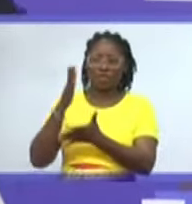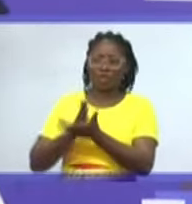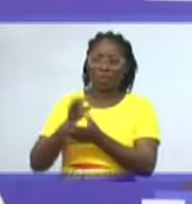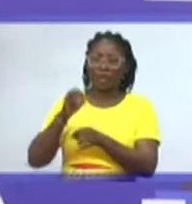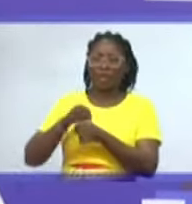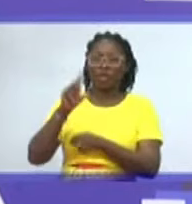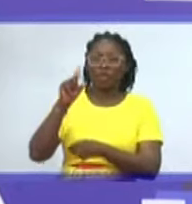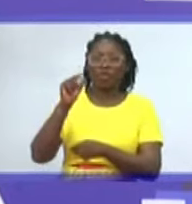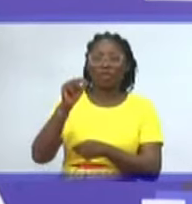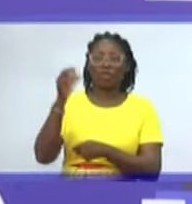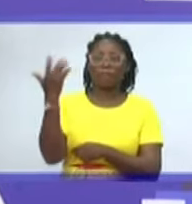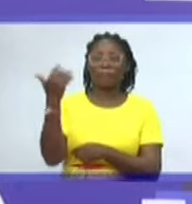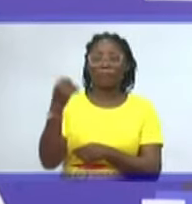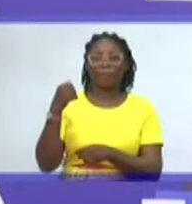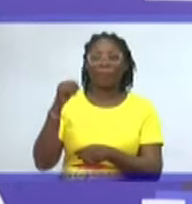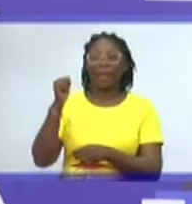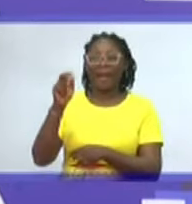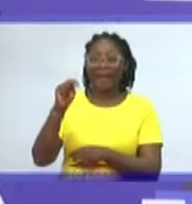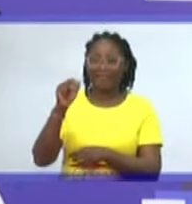2015, Anambra was number one.